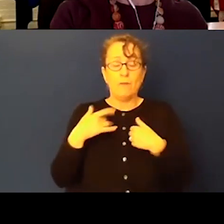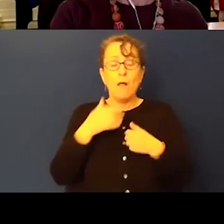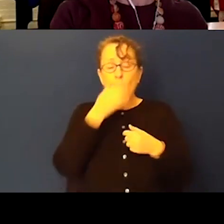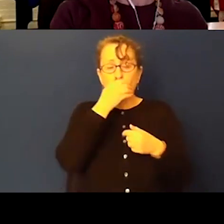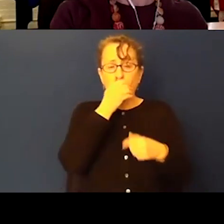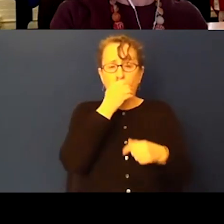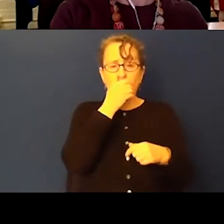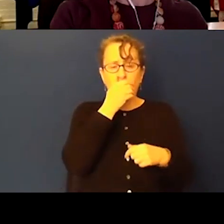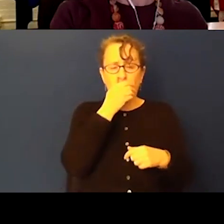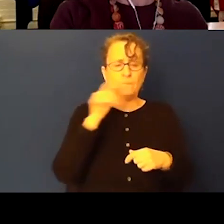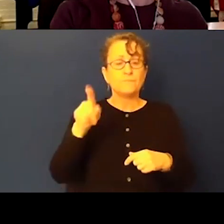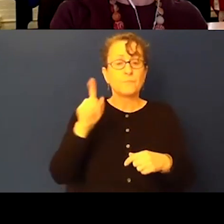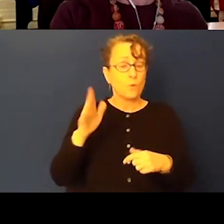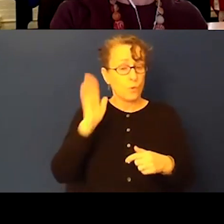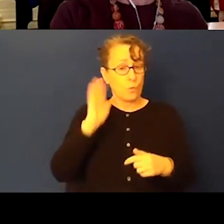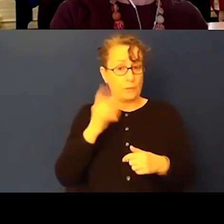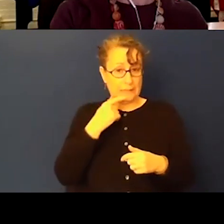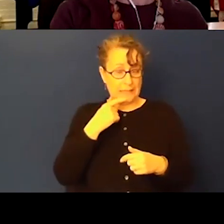perhaps, or